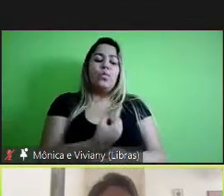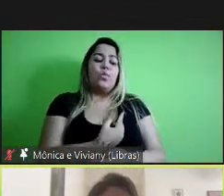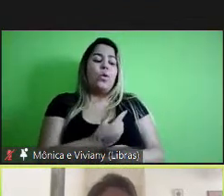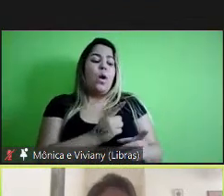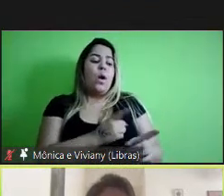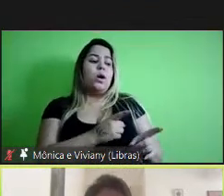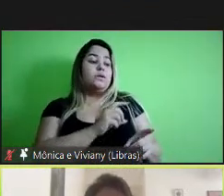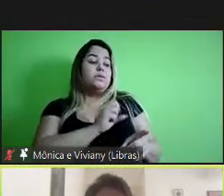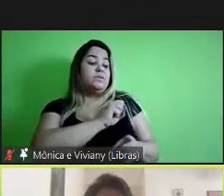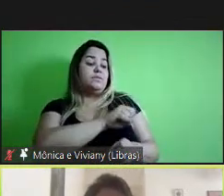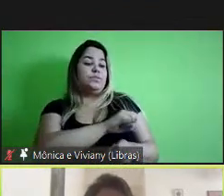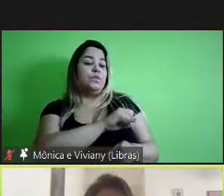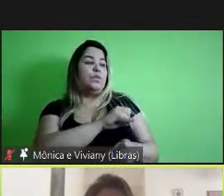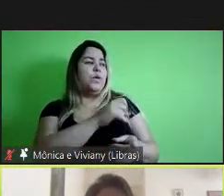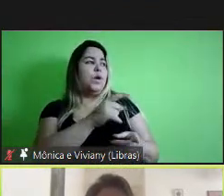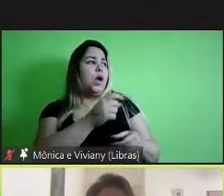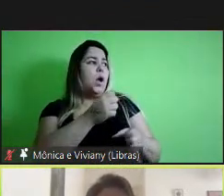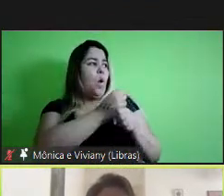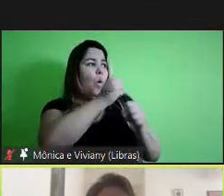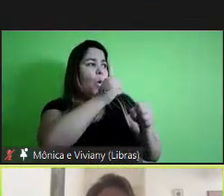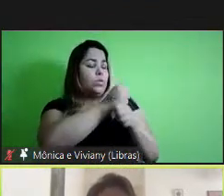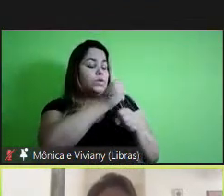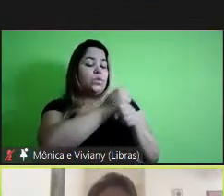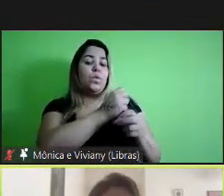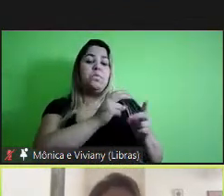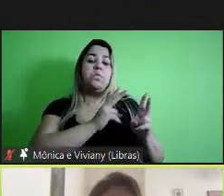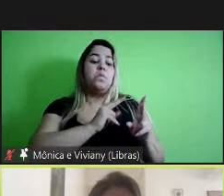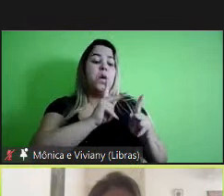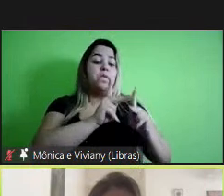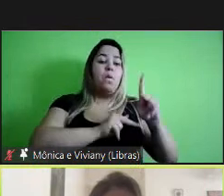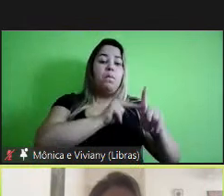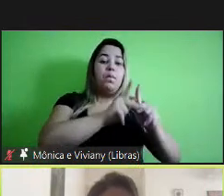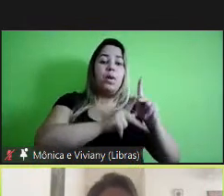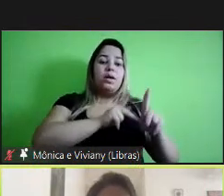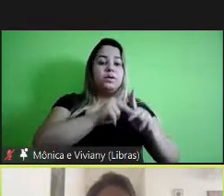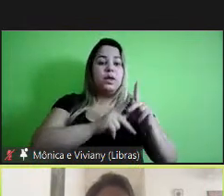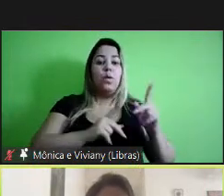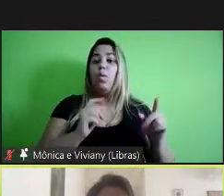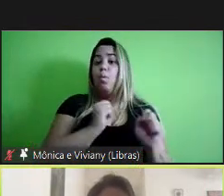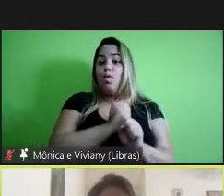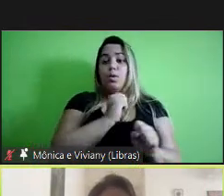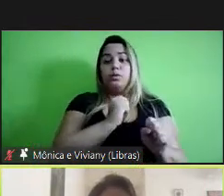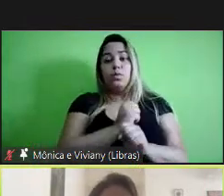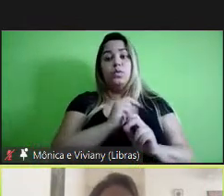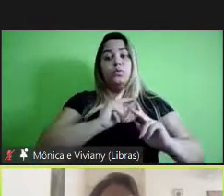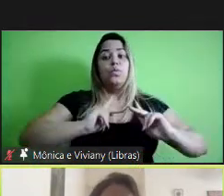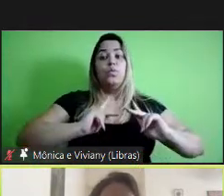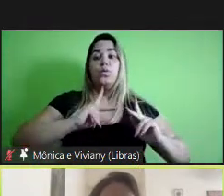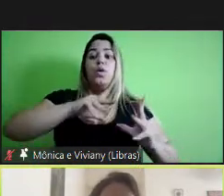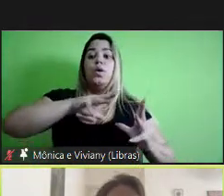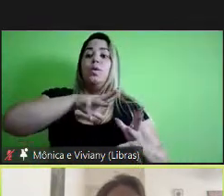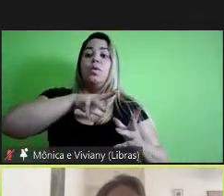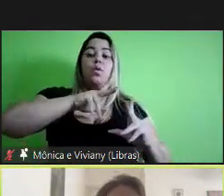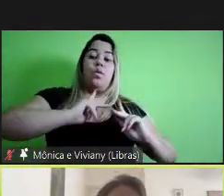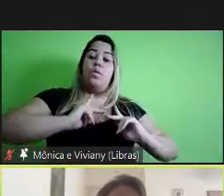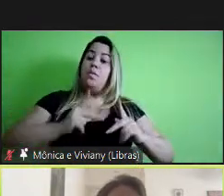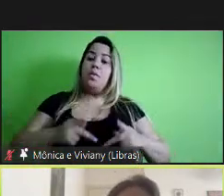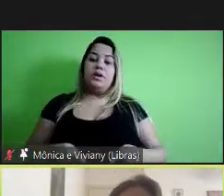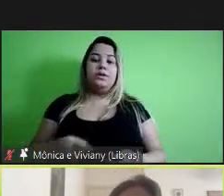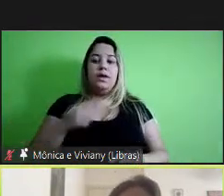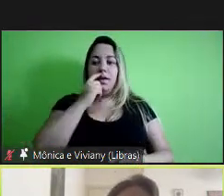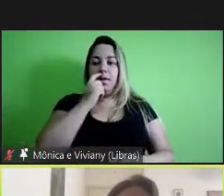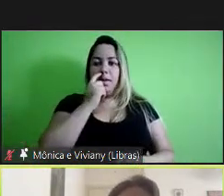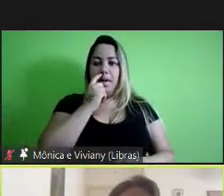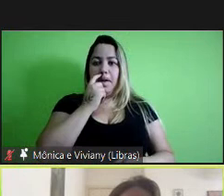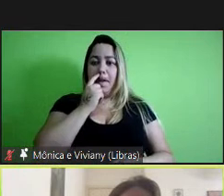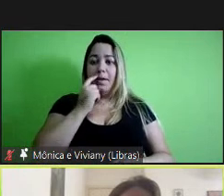we have to start thinking about how we're using these resources and to think as a population what our